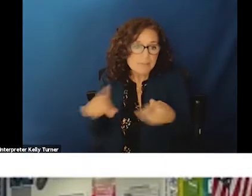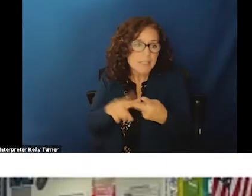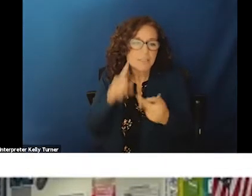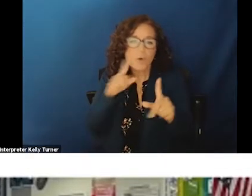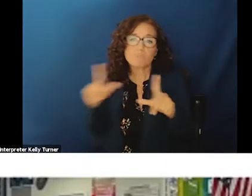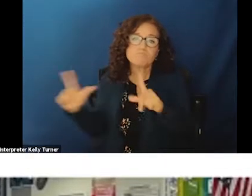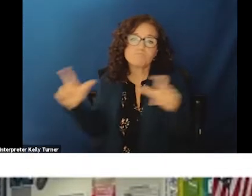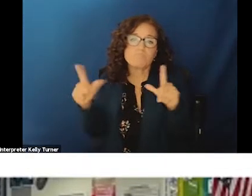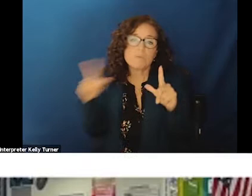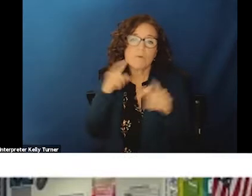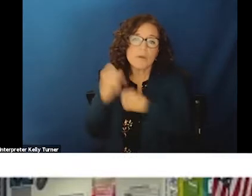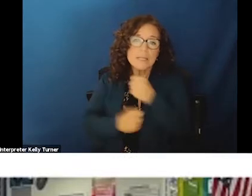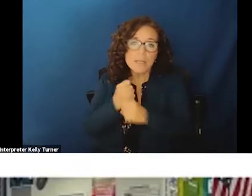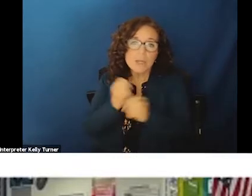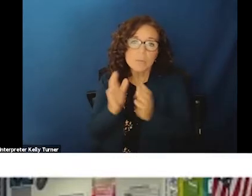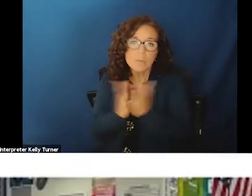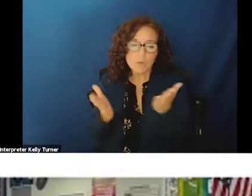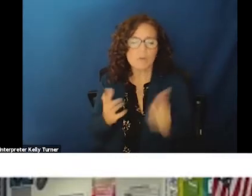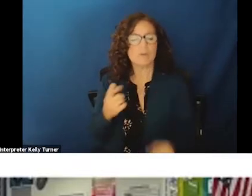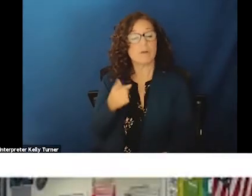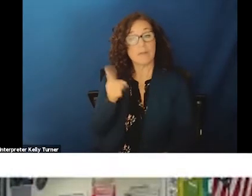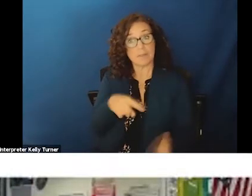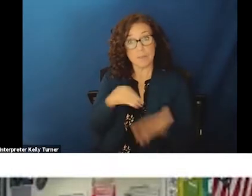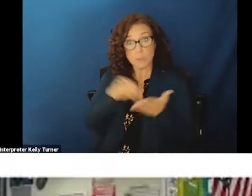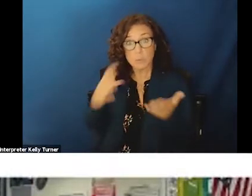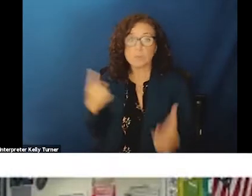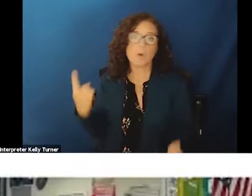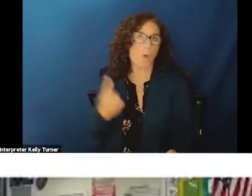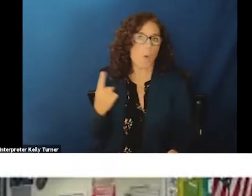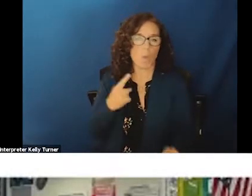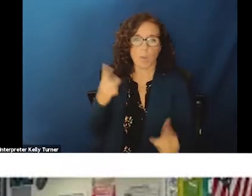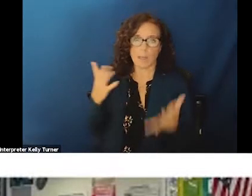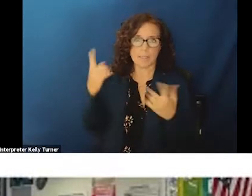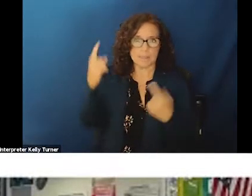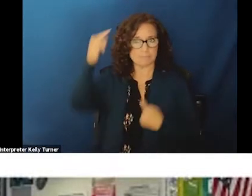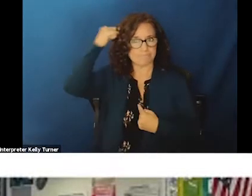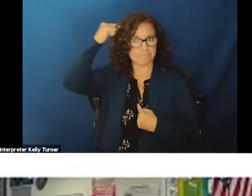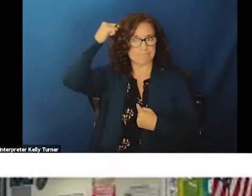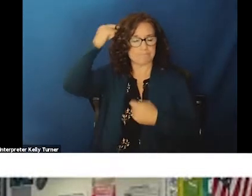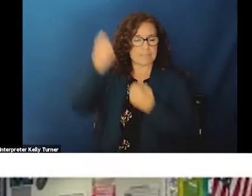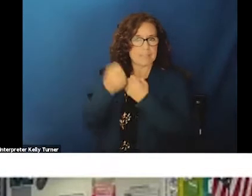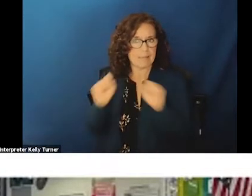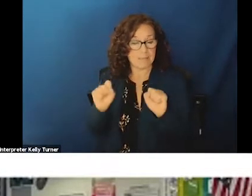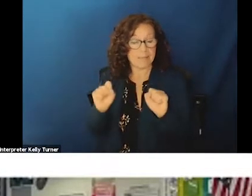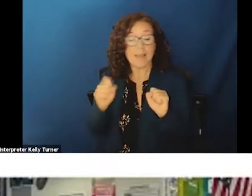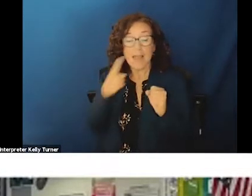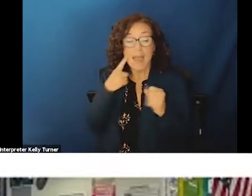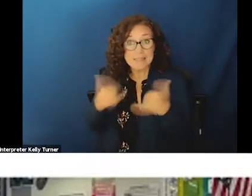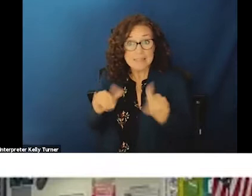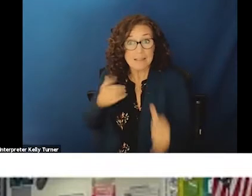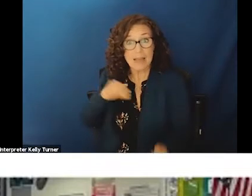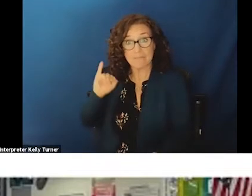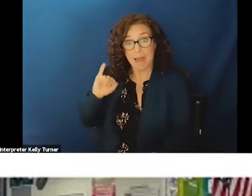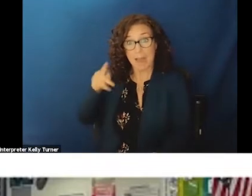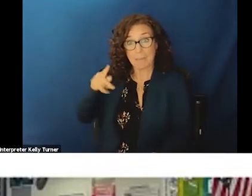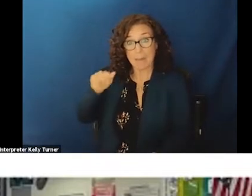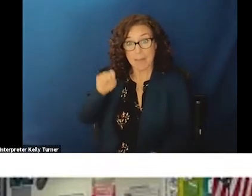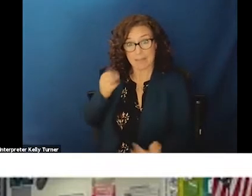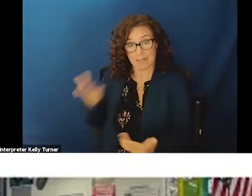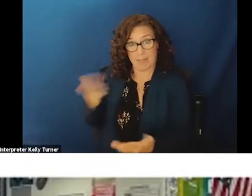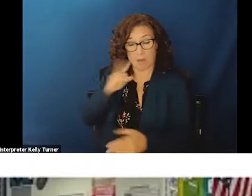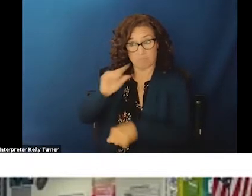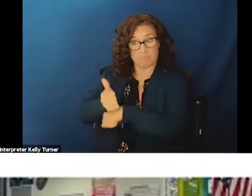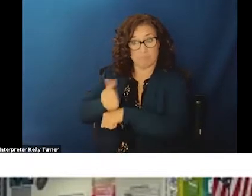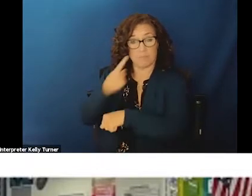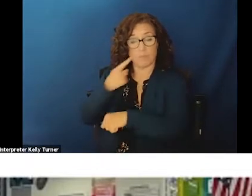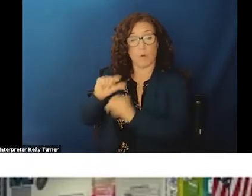all with safety in mind and IPASS in play even for the Group C students. So those are some of the things that are being